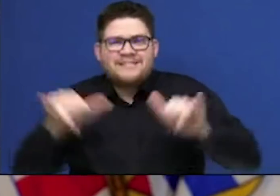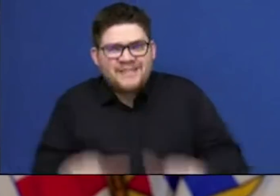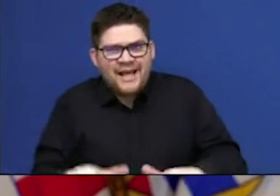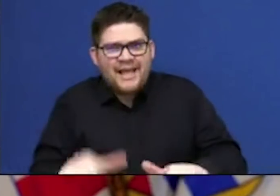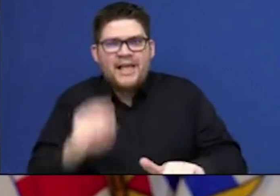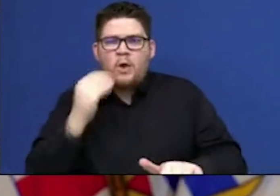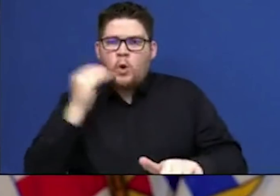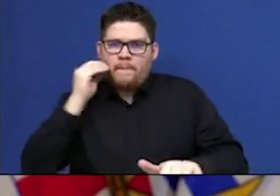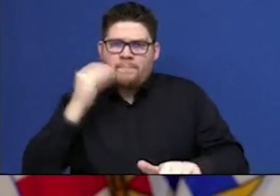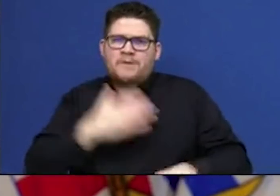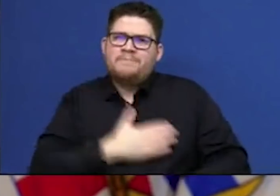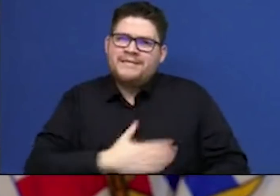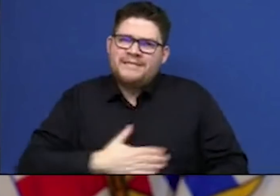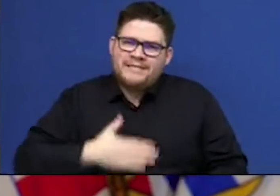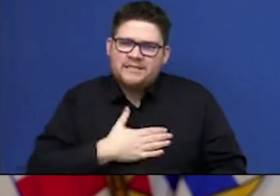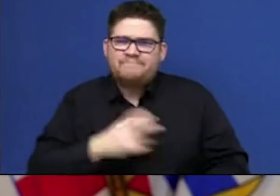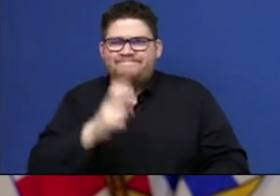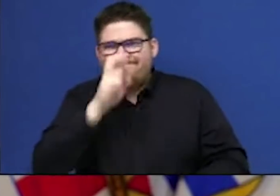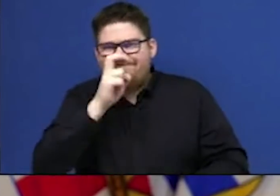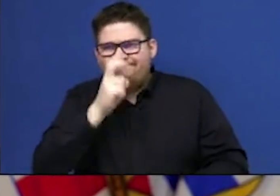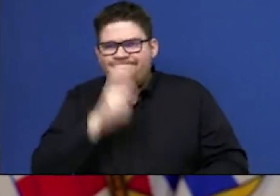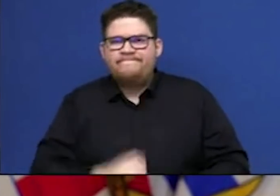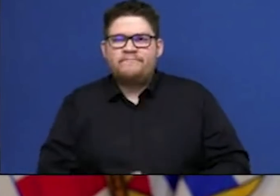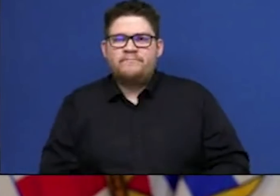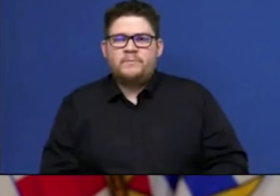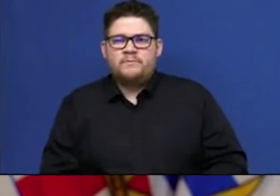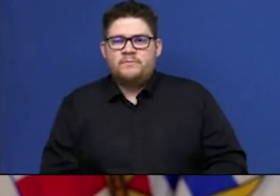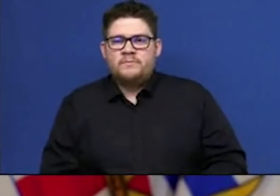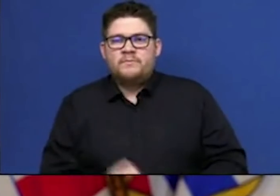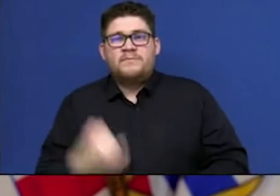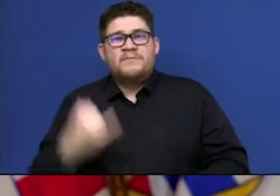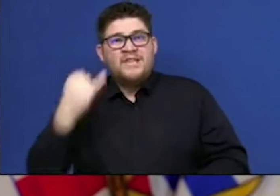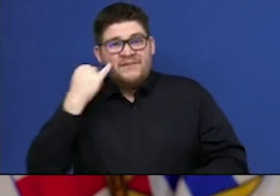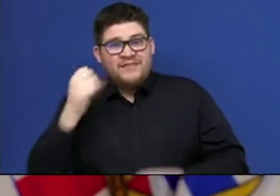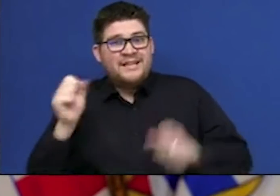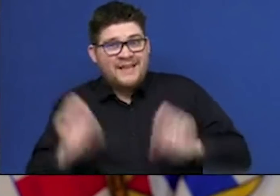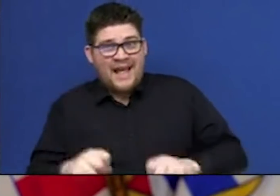work primarily from home as much as possible.